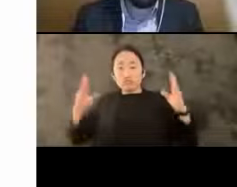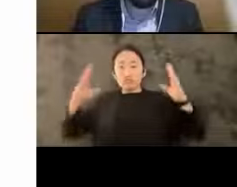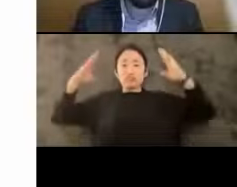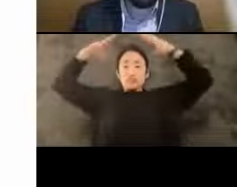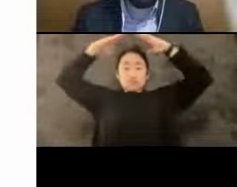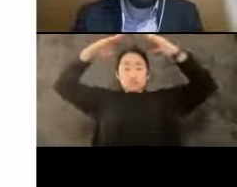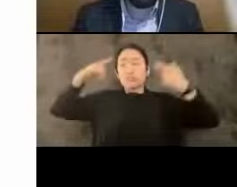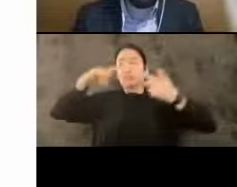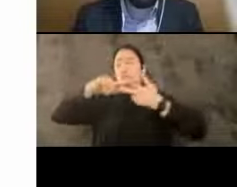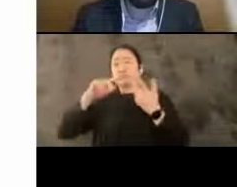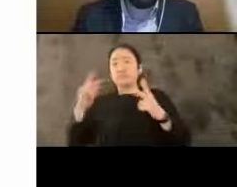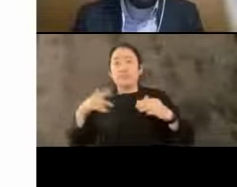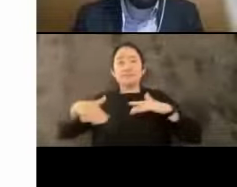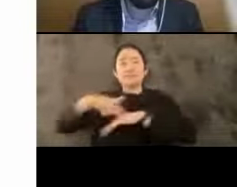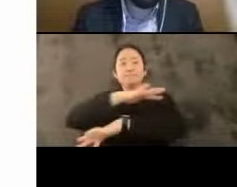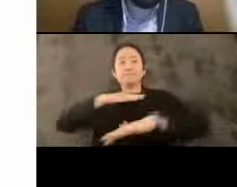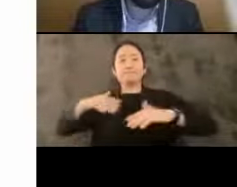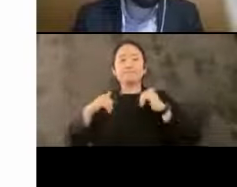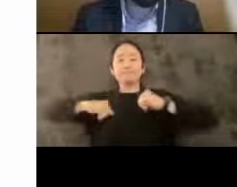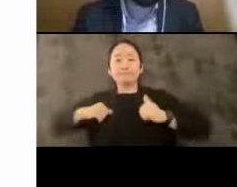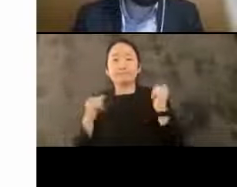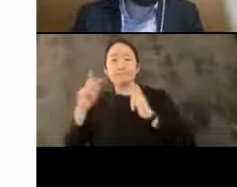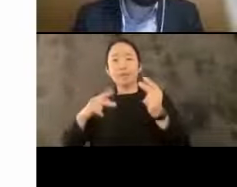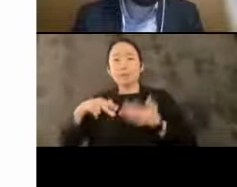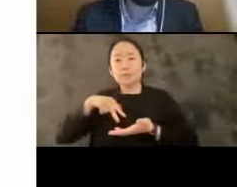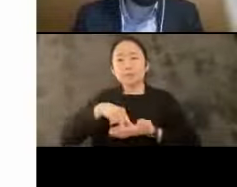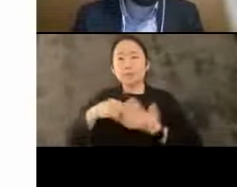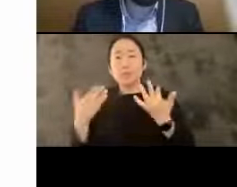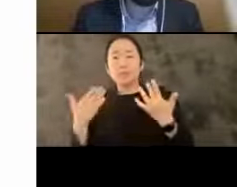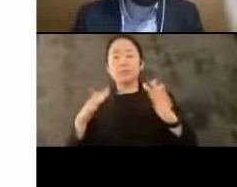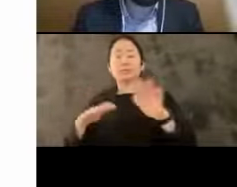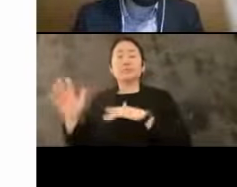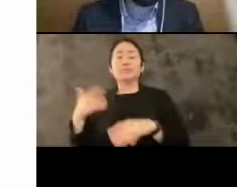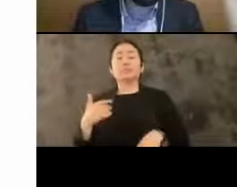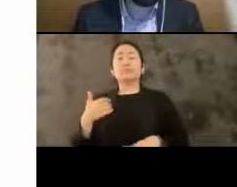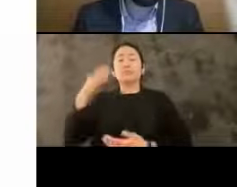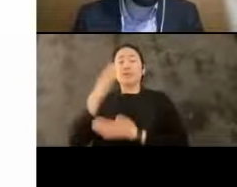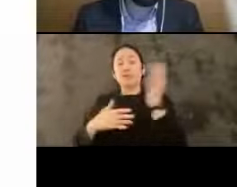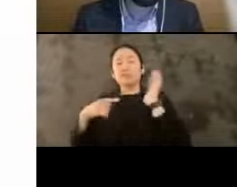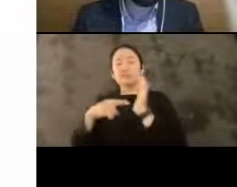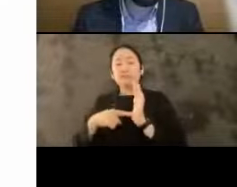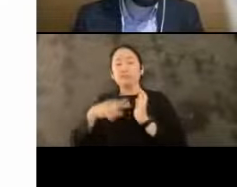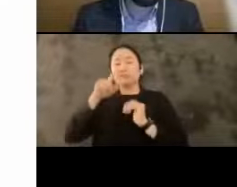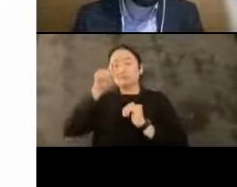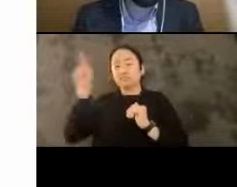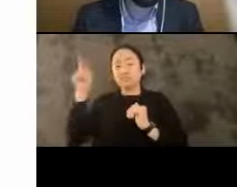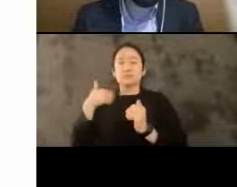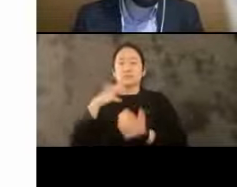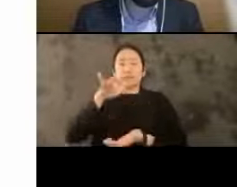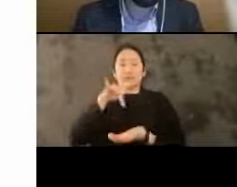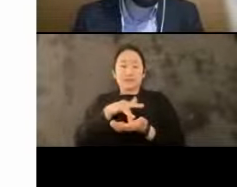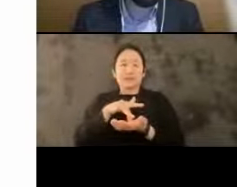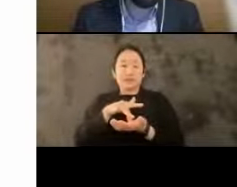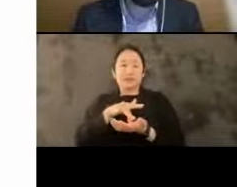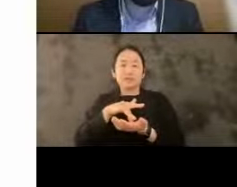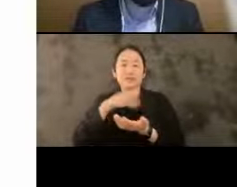waiting. But there are some examples of center running or center stations for the hop. So that's